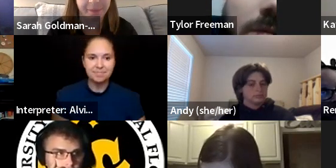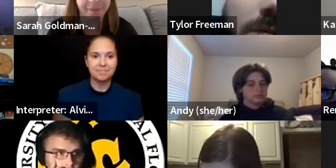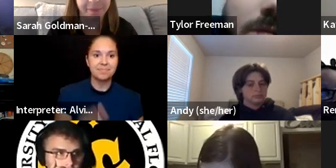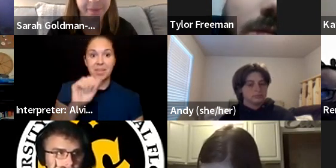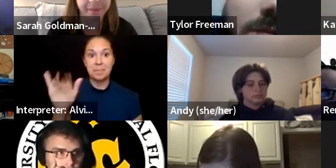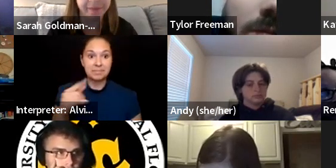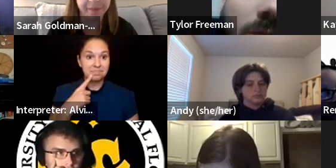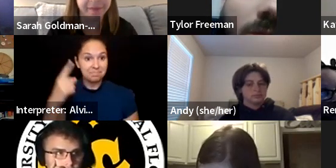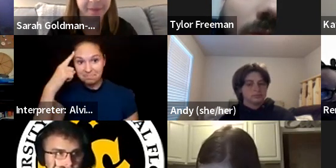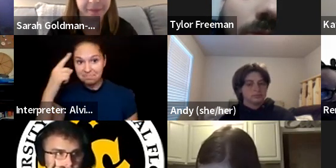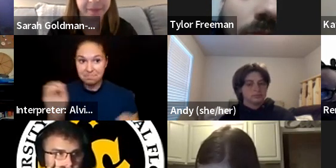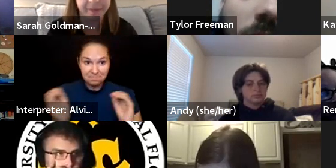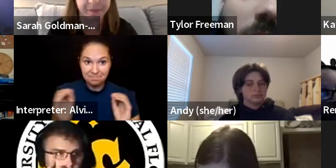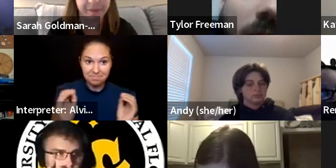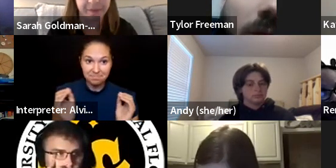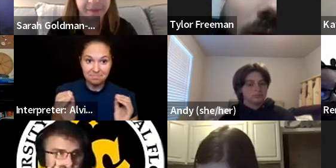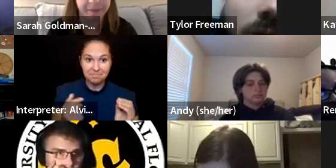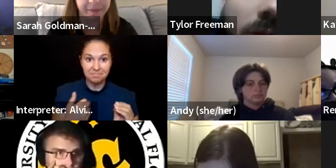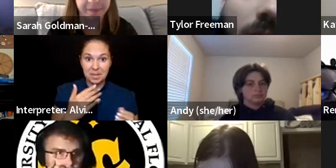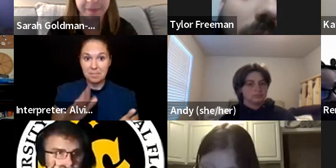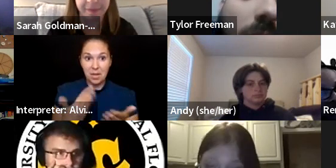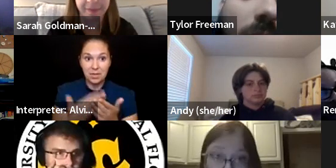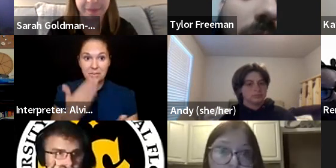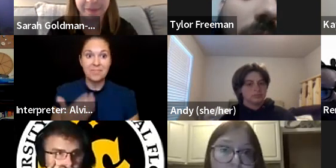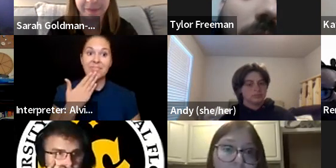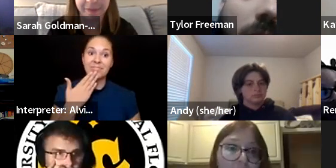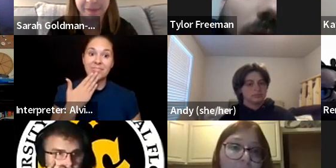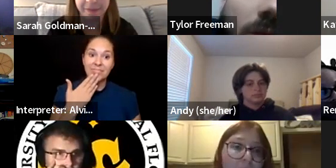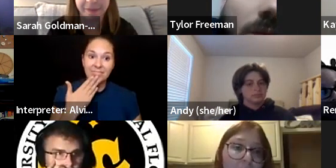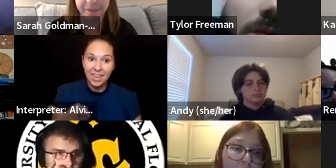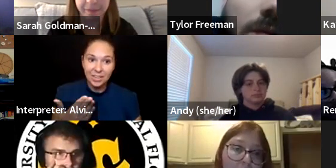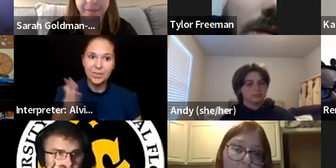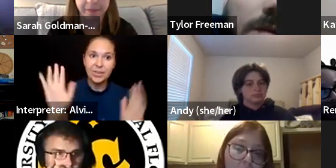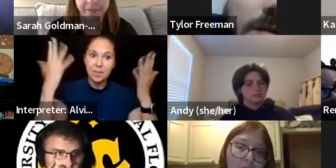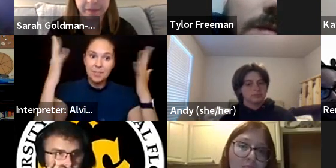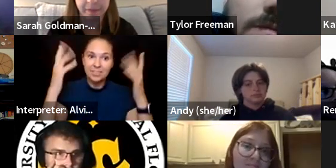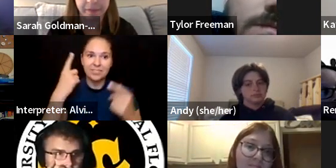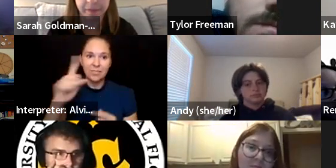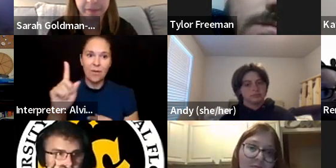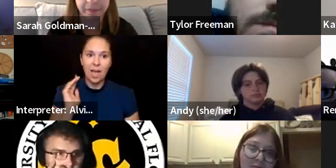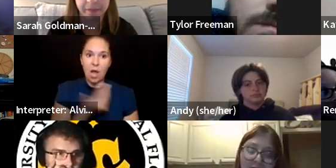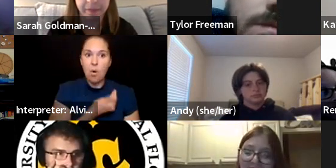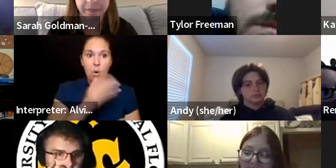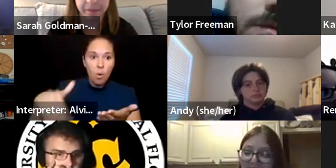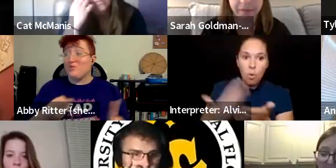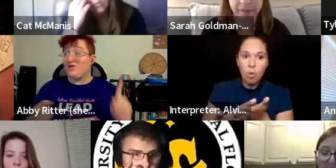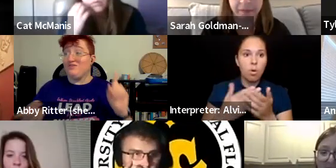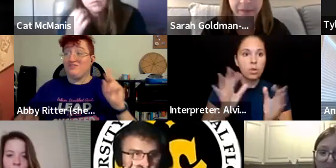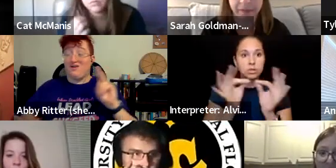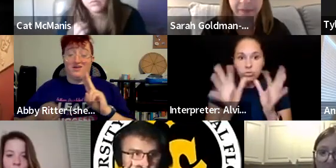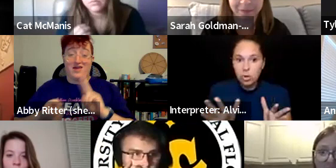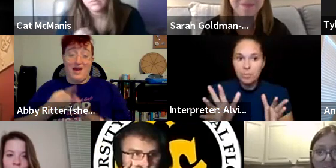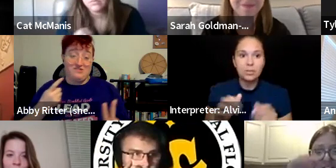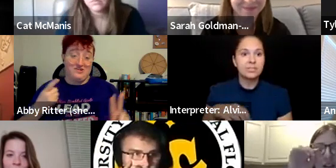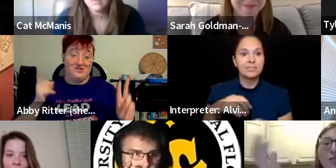don't think so. I'm all good here. Thank you. Actually, can we get a round of applause for our whole